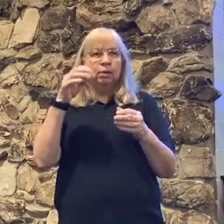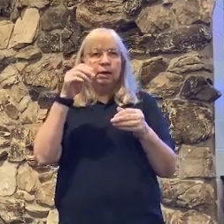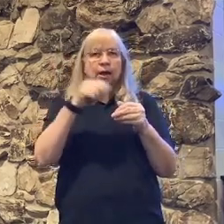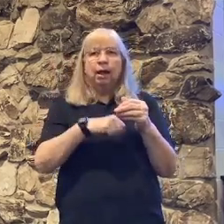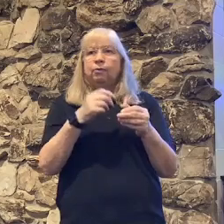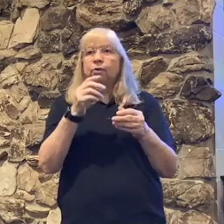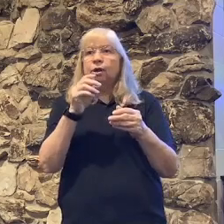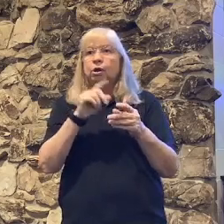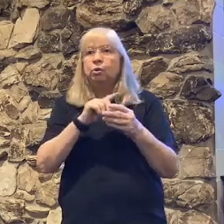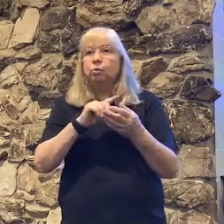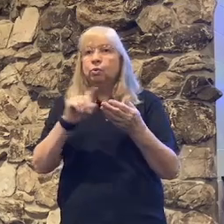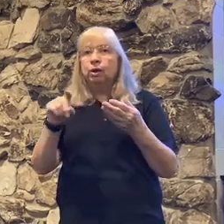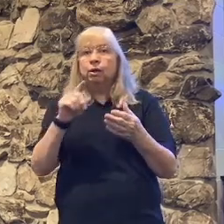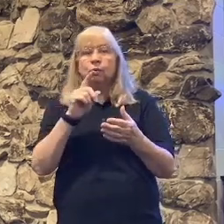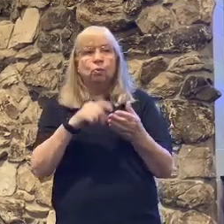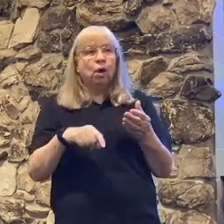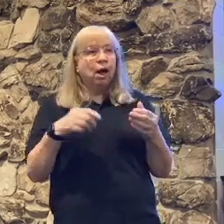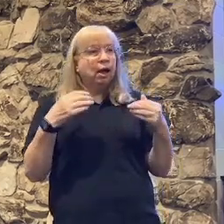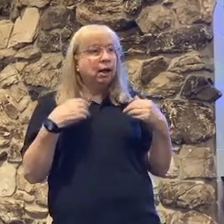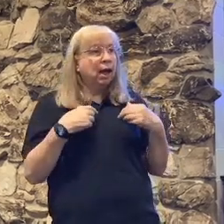What has Jesus taught you?